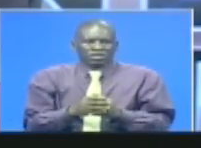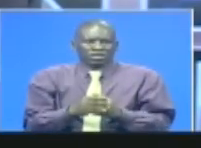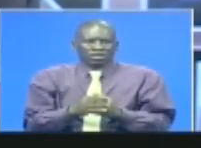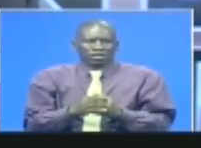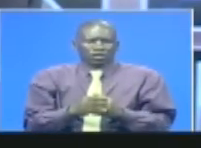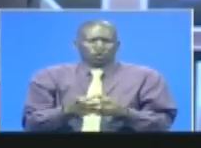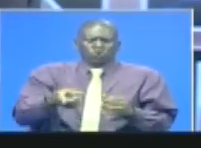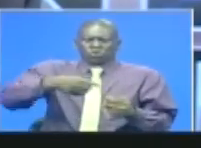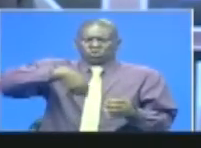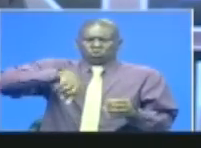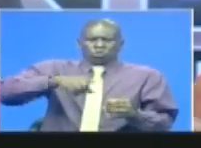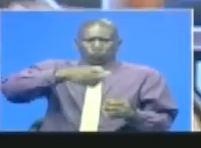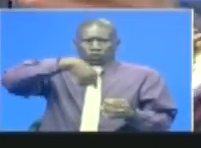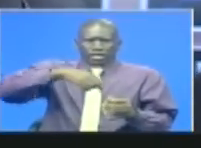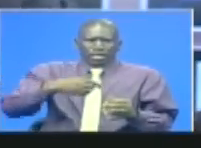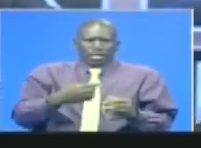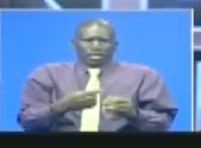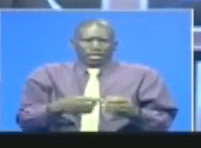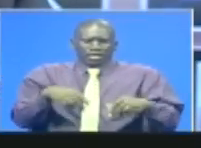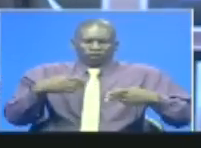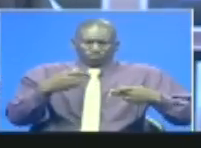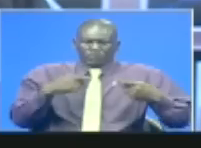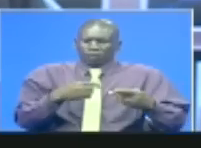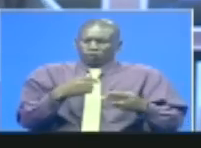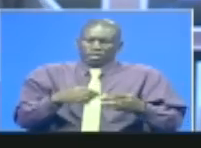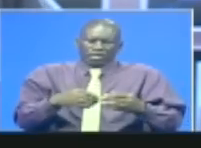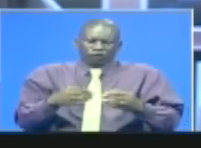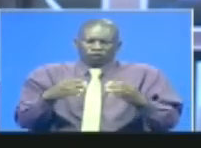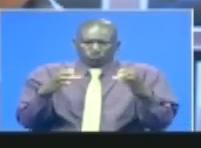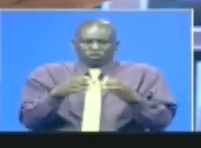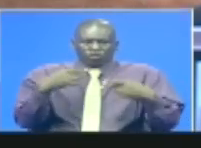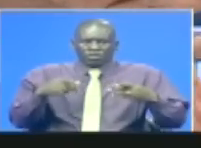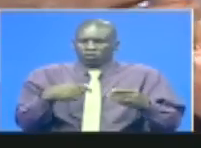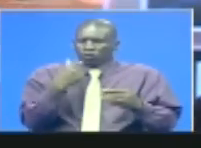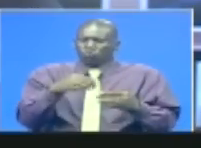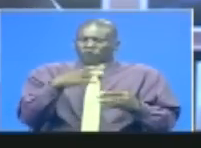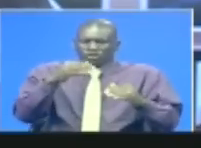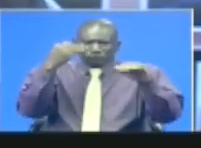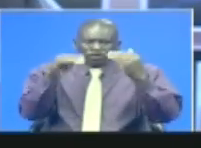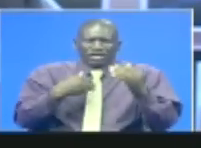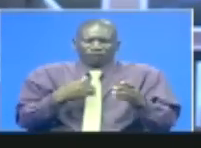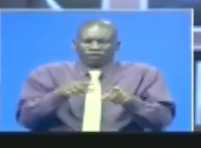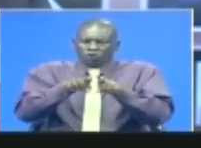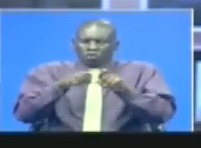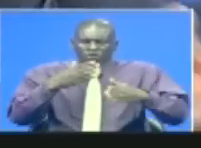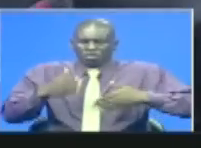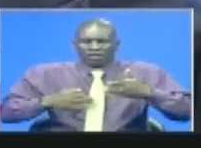We pairs who went to this university have a common behavior in terms